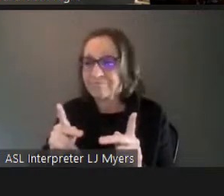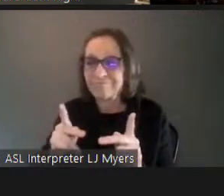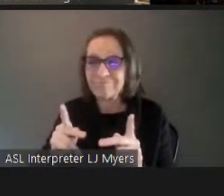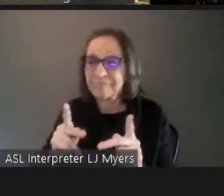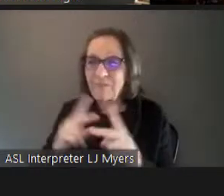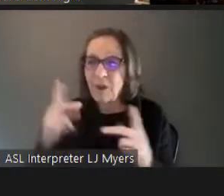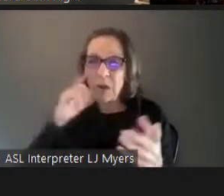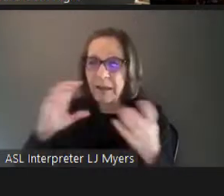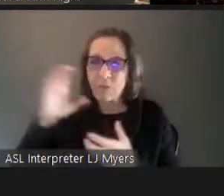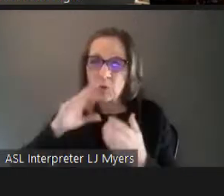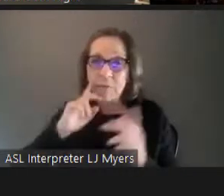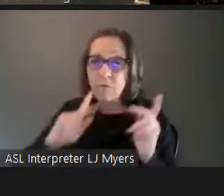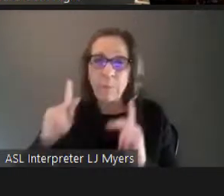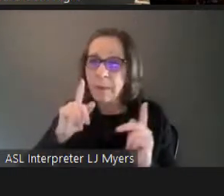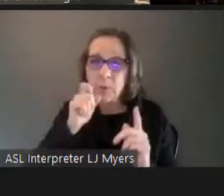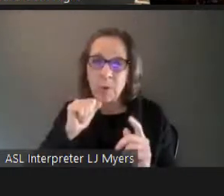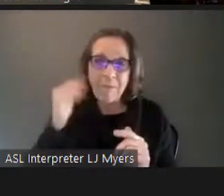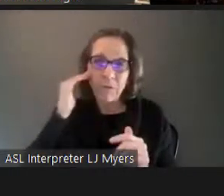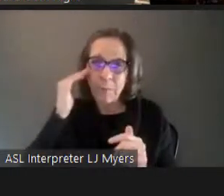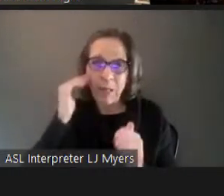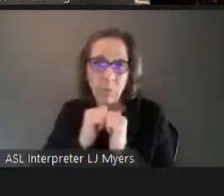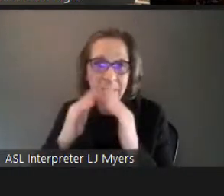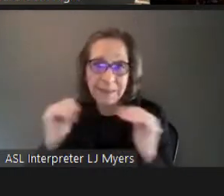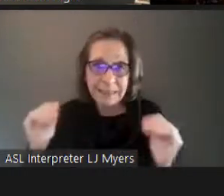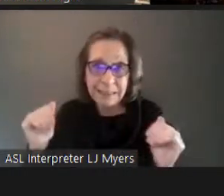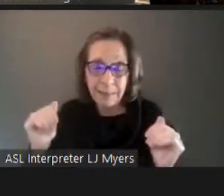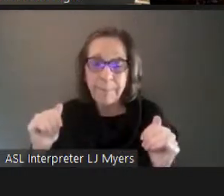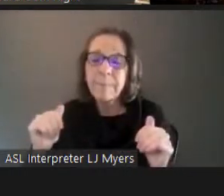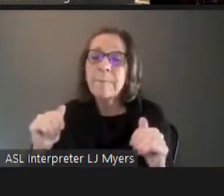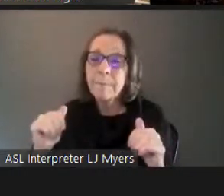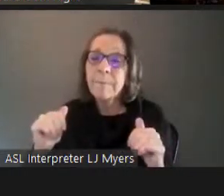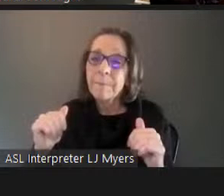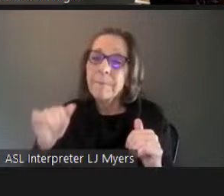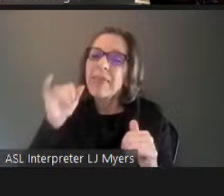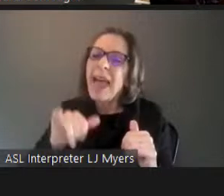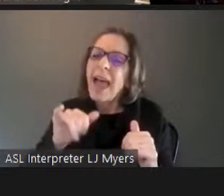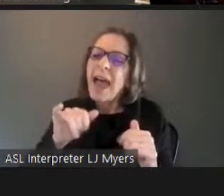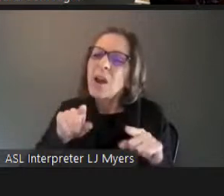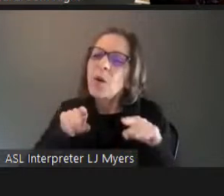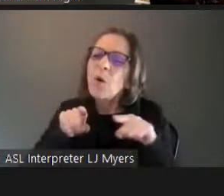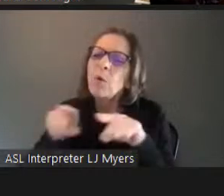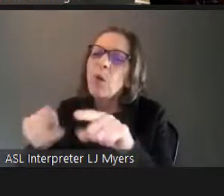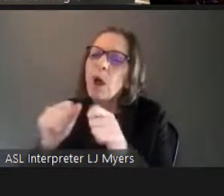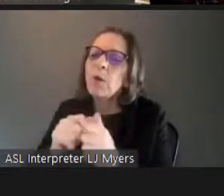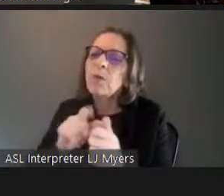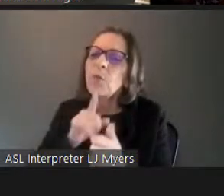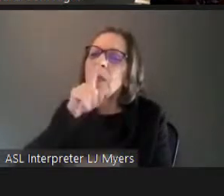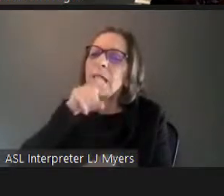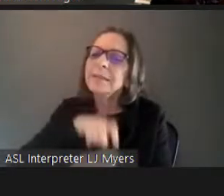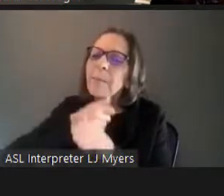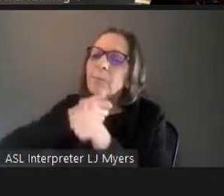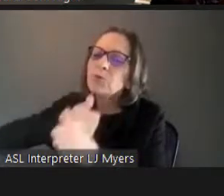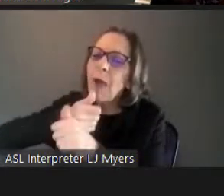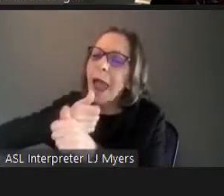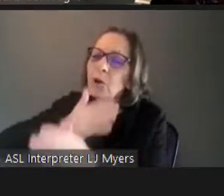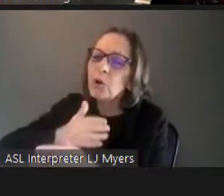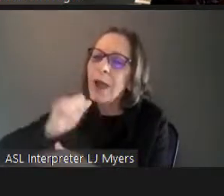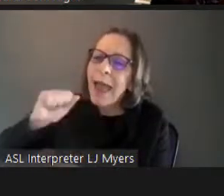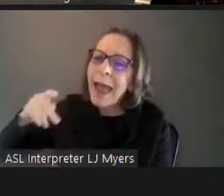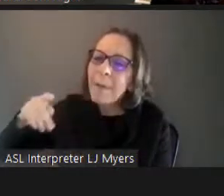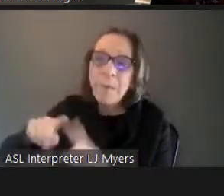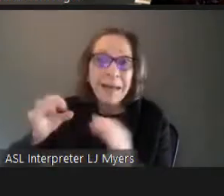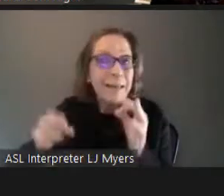for especially people who aren't familiar with the system. And that kind of goes hand in hand with like real-time trackers. But you know, it's like if you